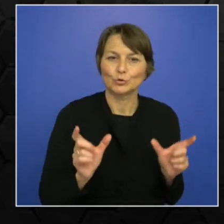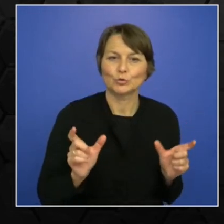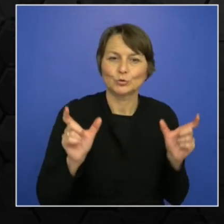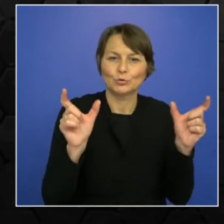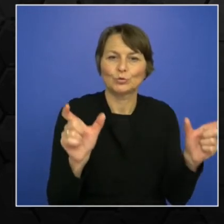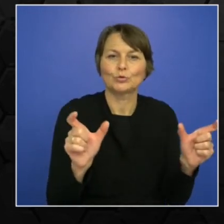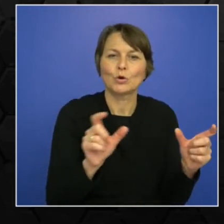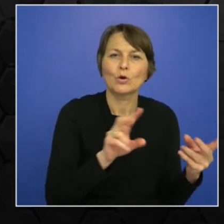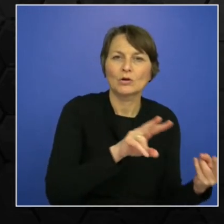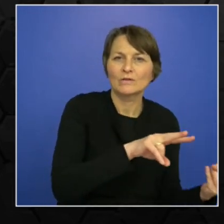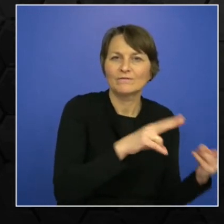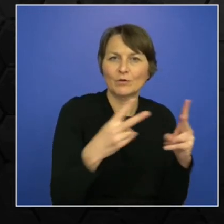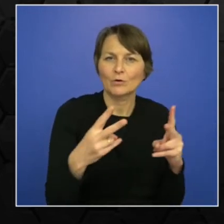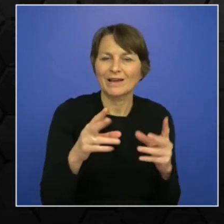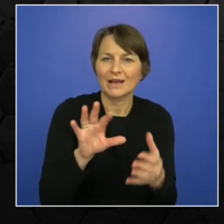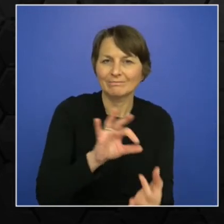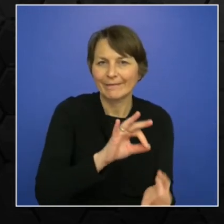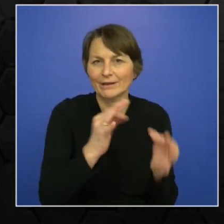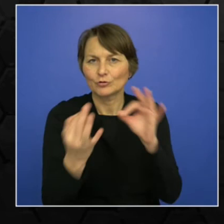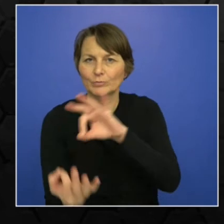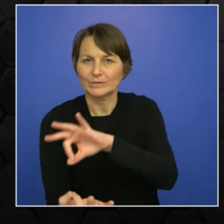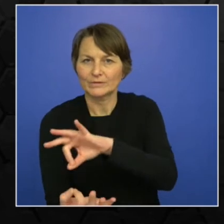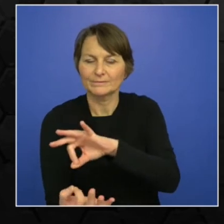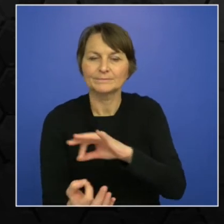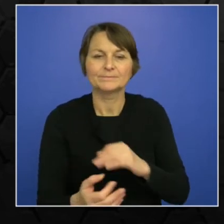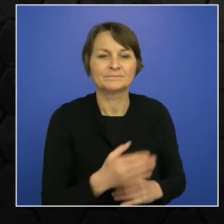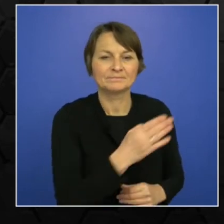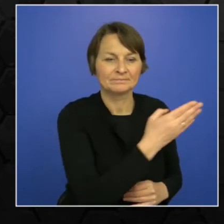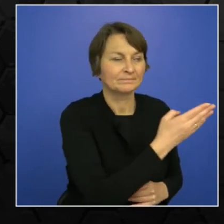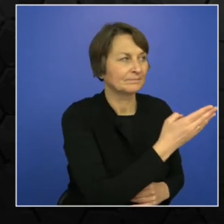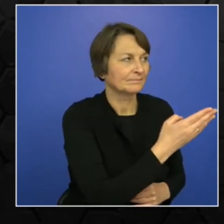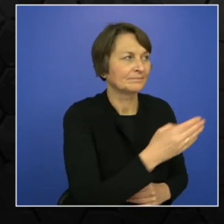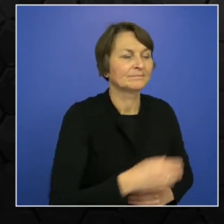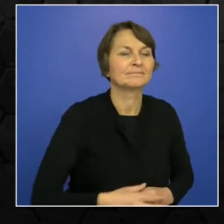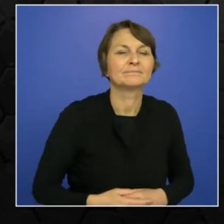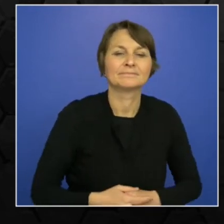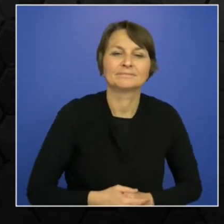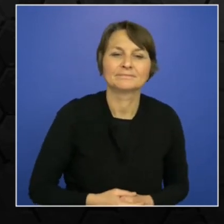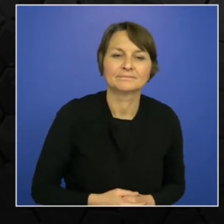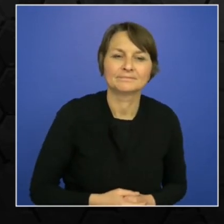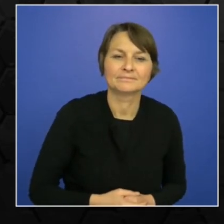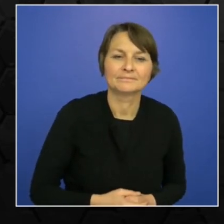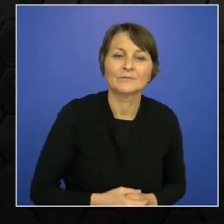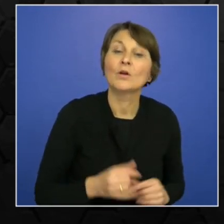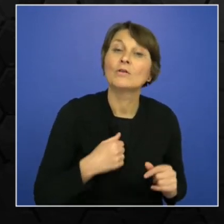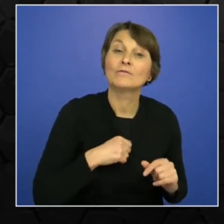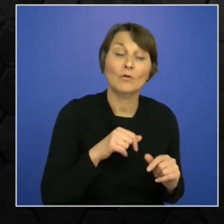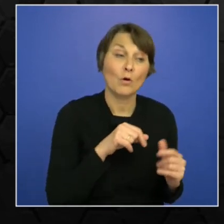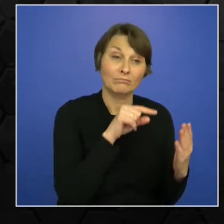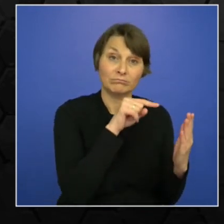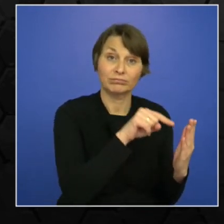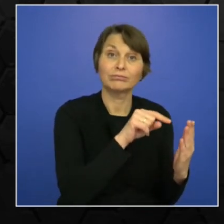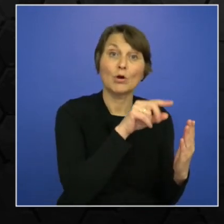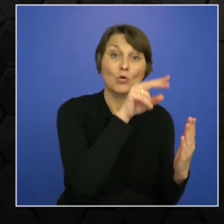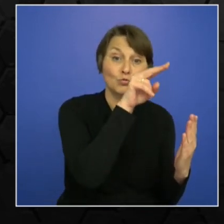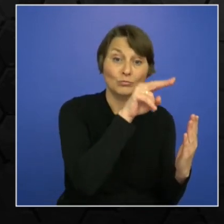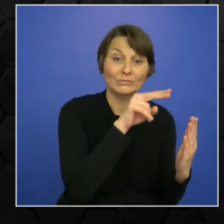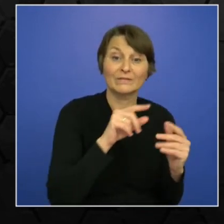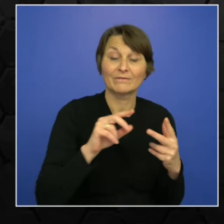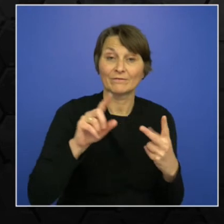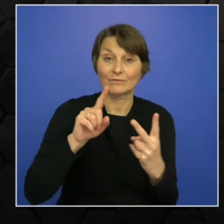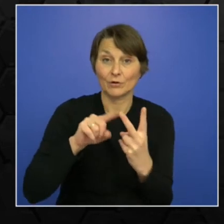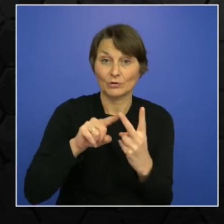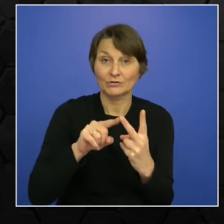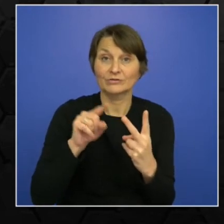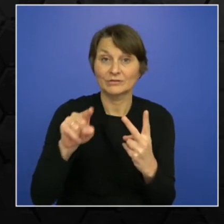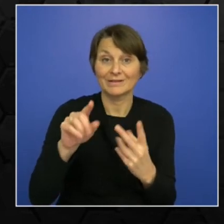It transforms TensorFlow models into a form efficient for reading and interpretation by the interpreter. It introduces